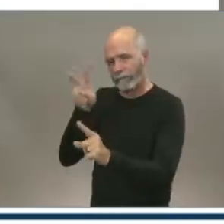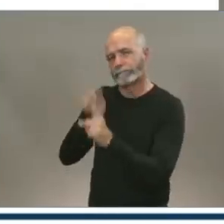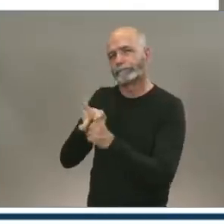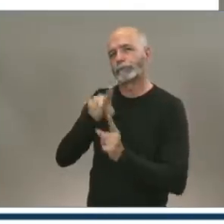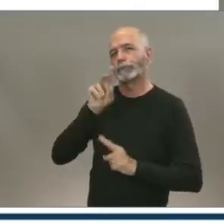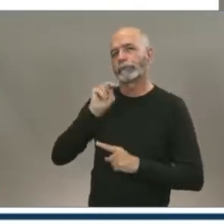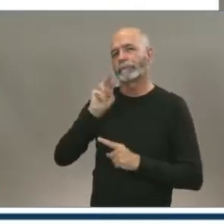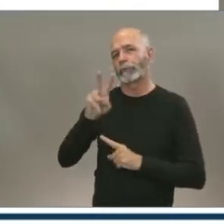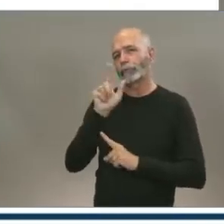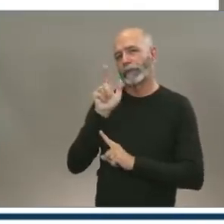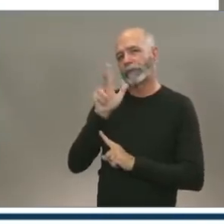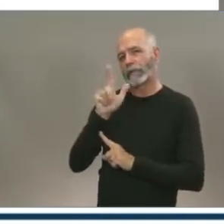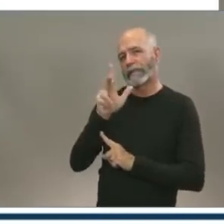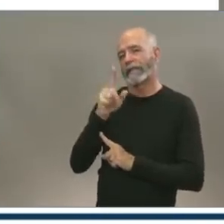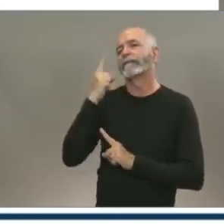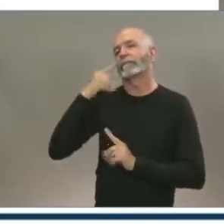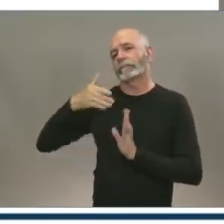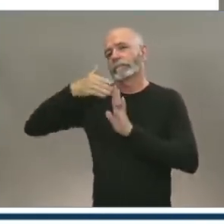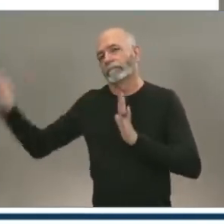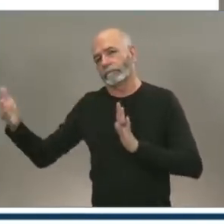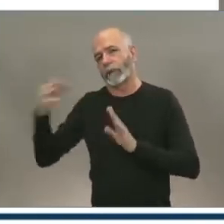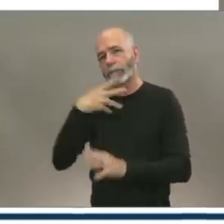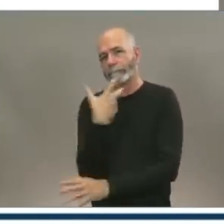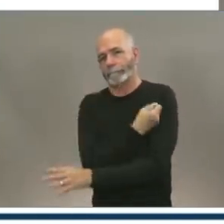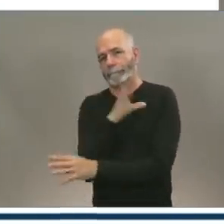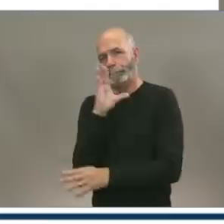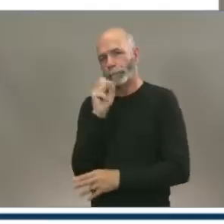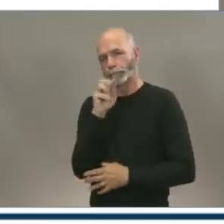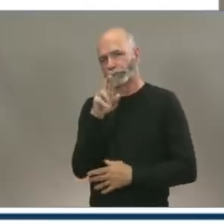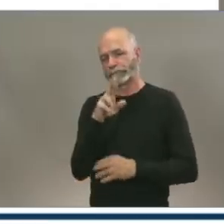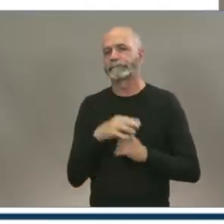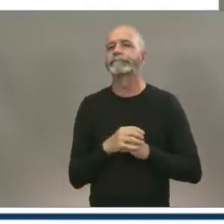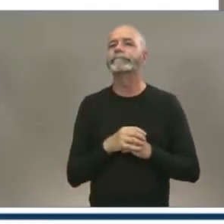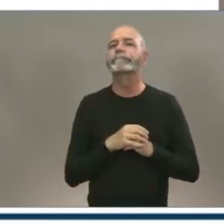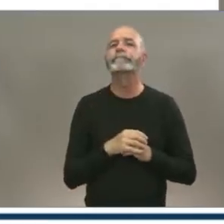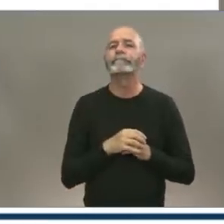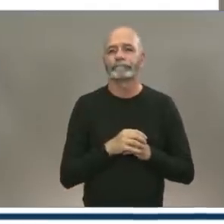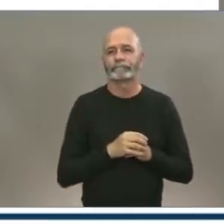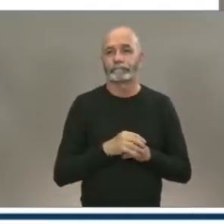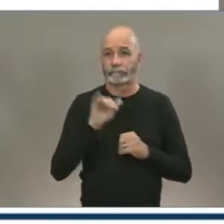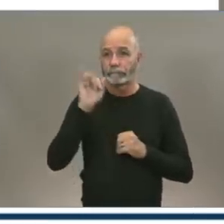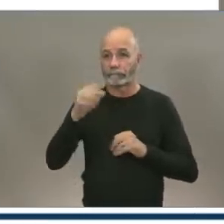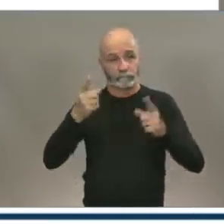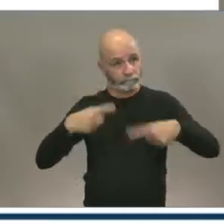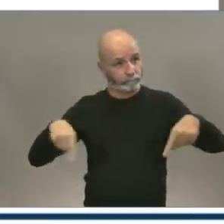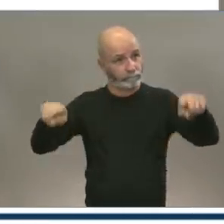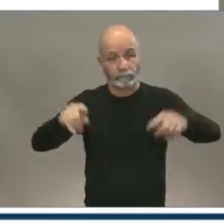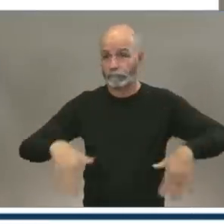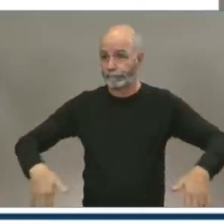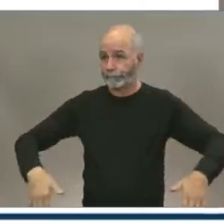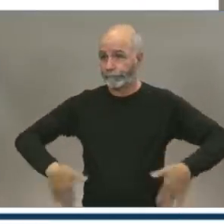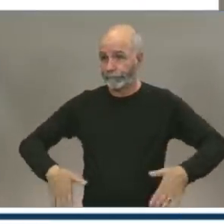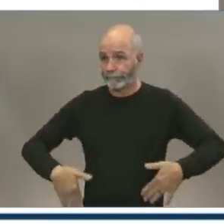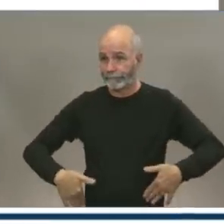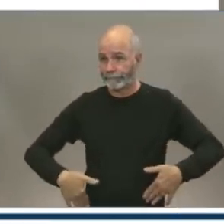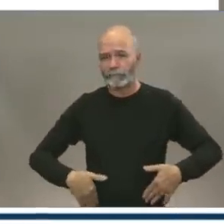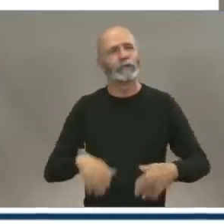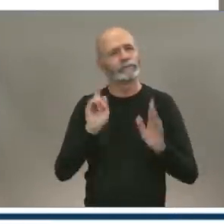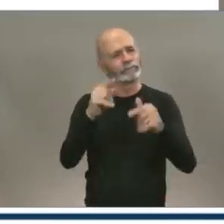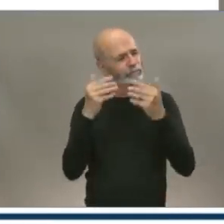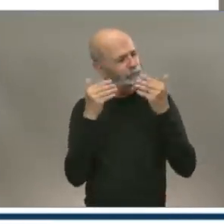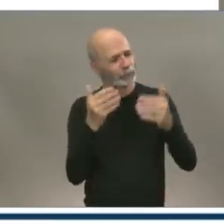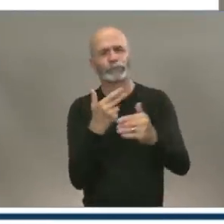closing, I have a few requests for all Nova Scotians. If you're not vaccinated, it's not too late. Go get your first